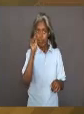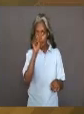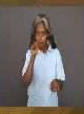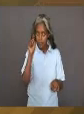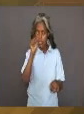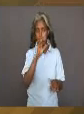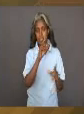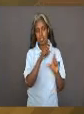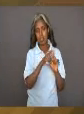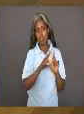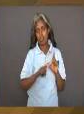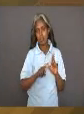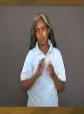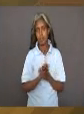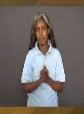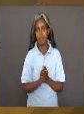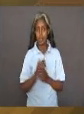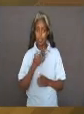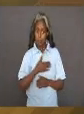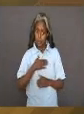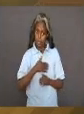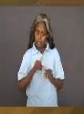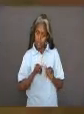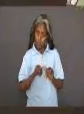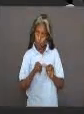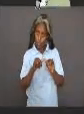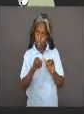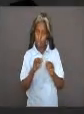65-degree angle. Please go ahead.